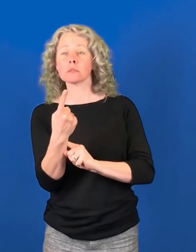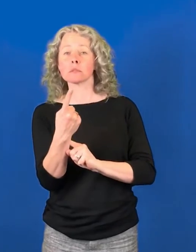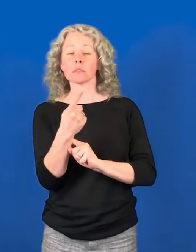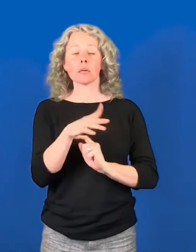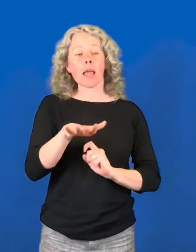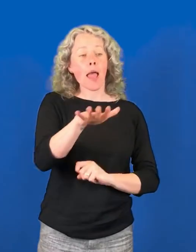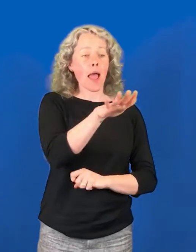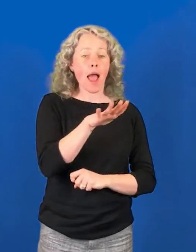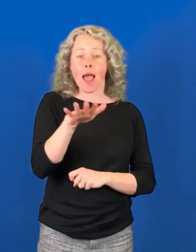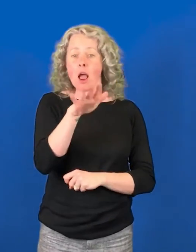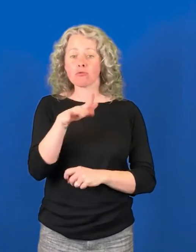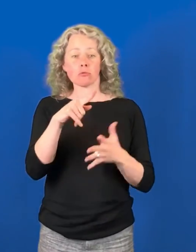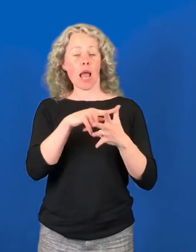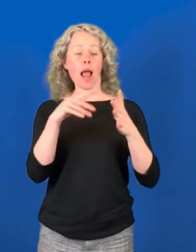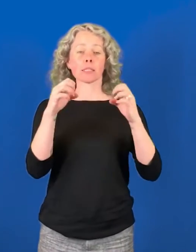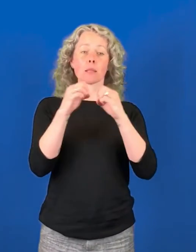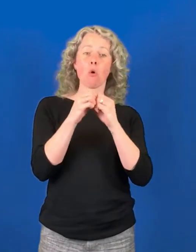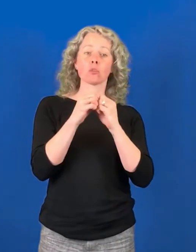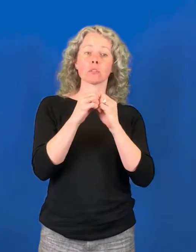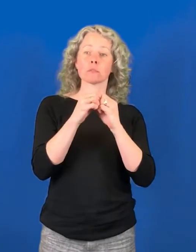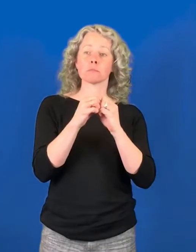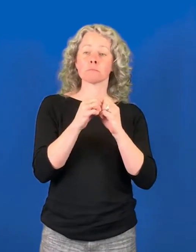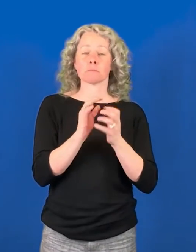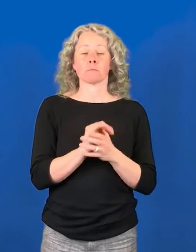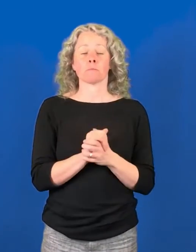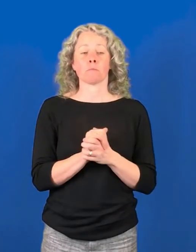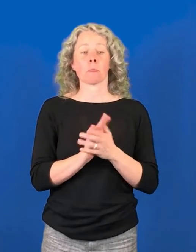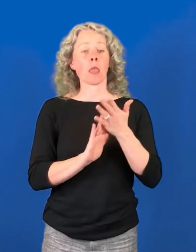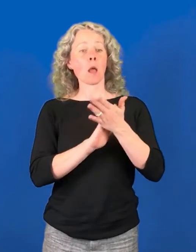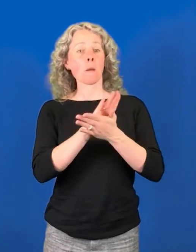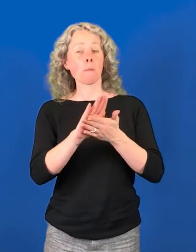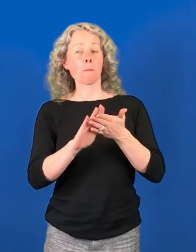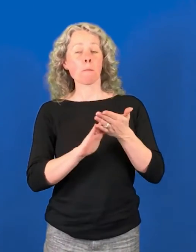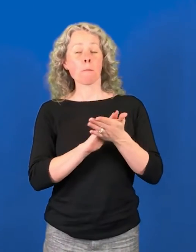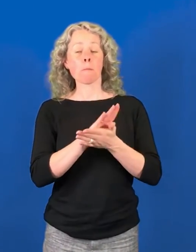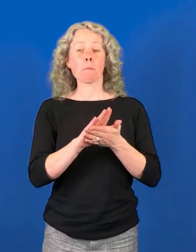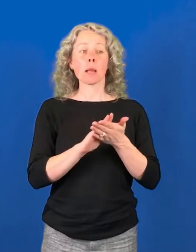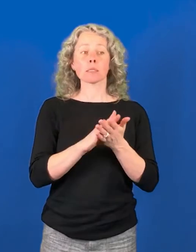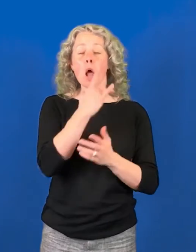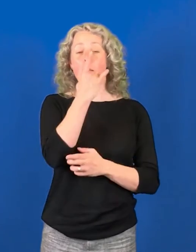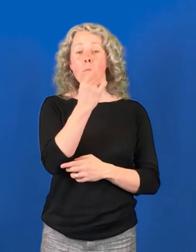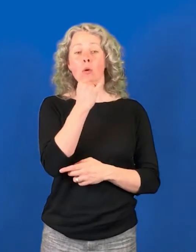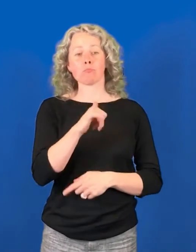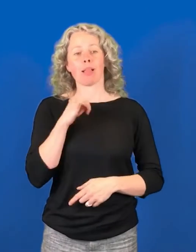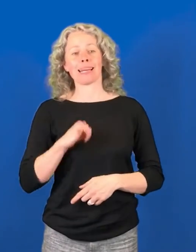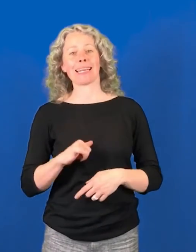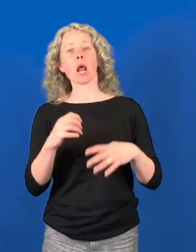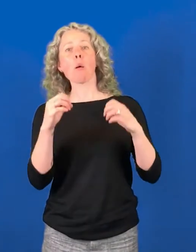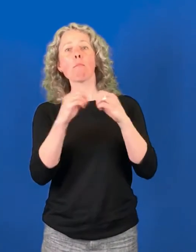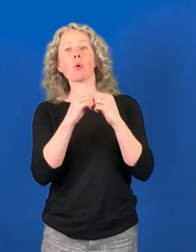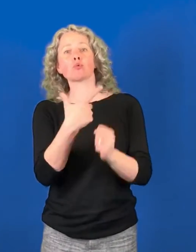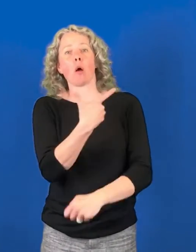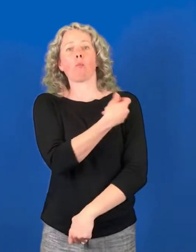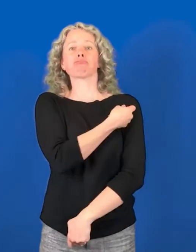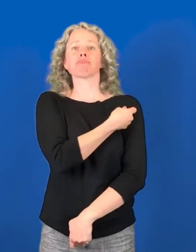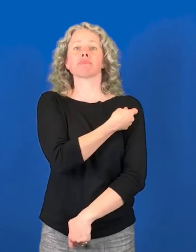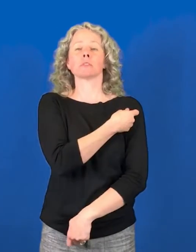occurring into areas where antibodies binding, and therefore that's the possible need for